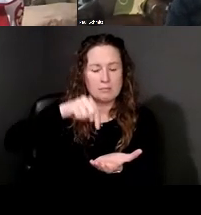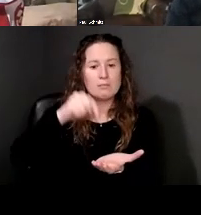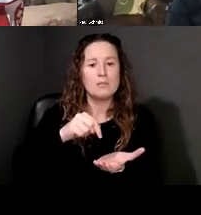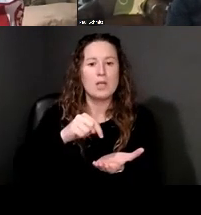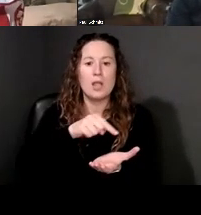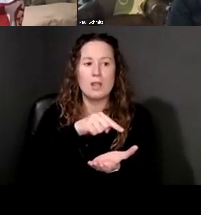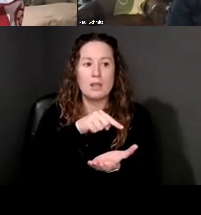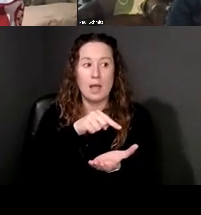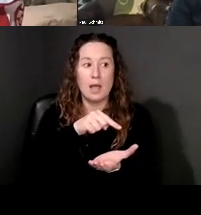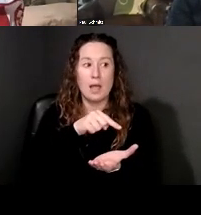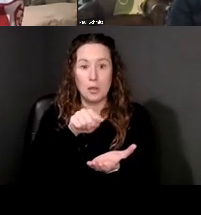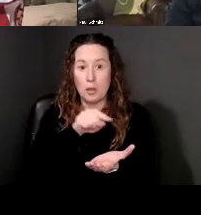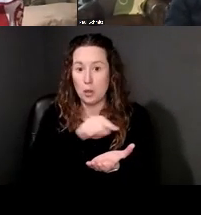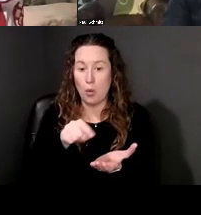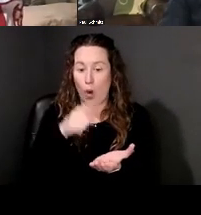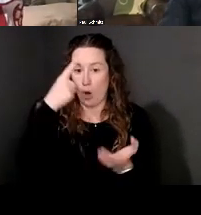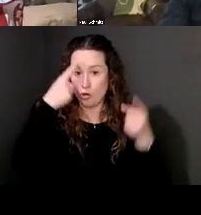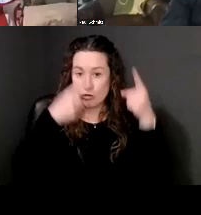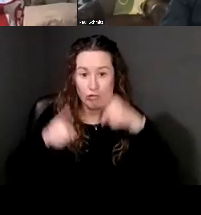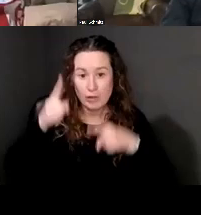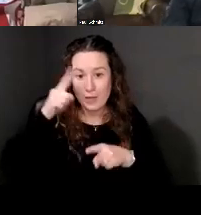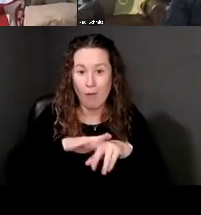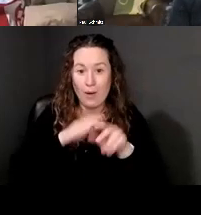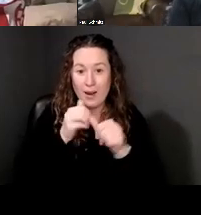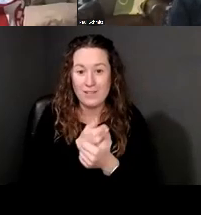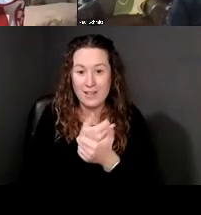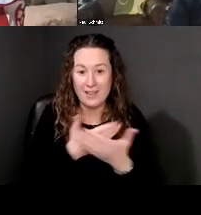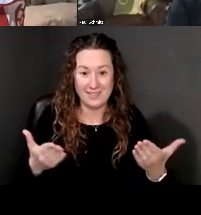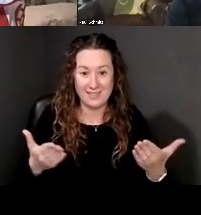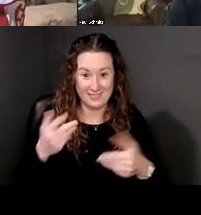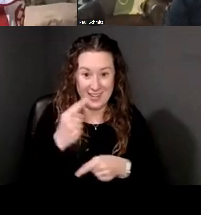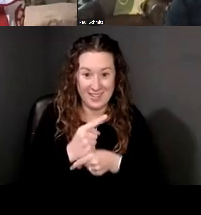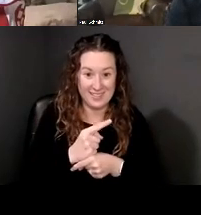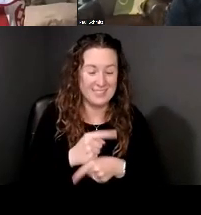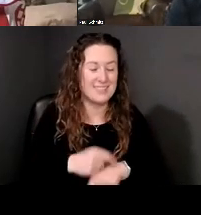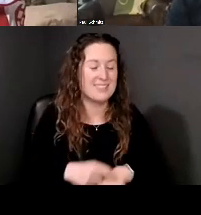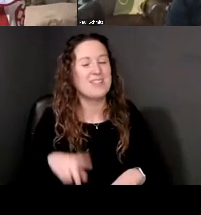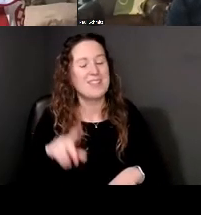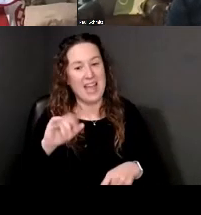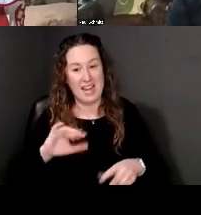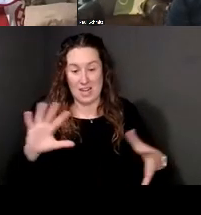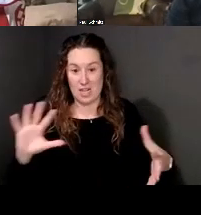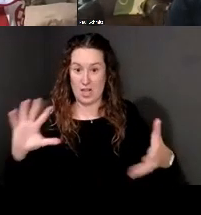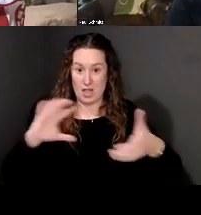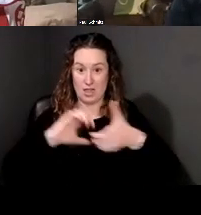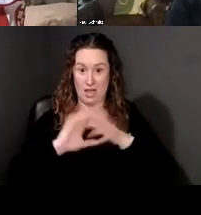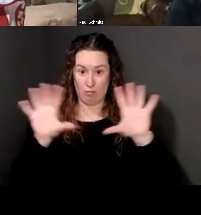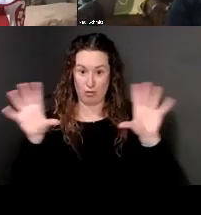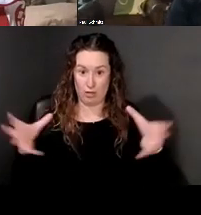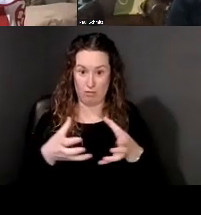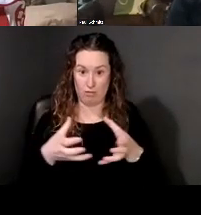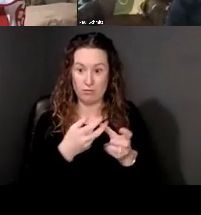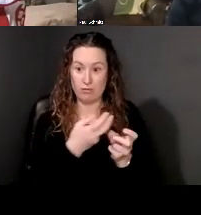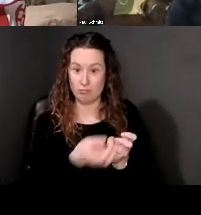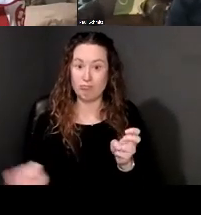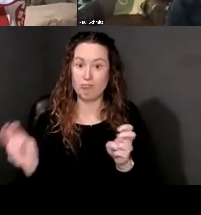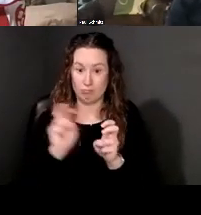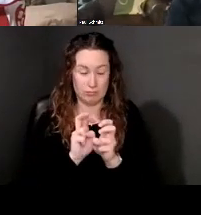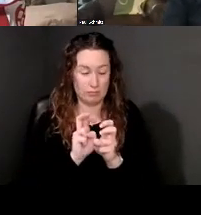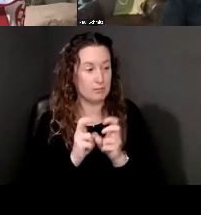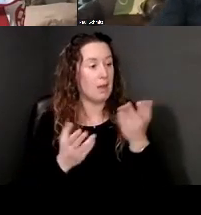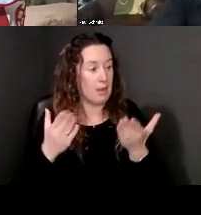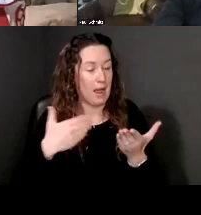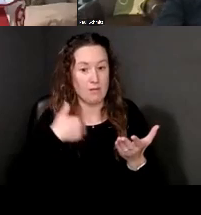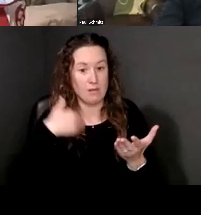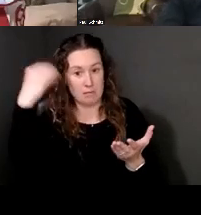on everything, right? And so while the collaborative may take a certain position with respect to how